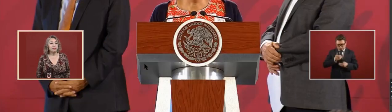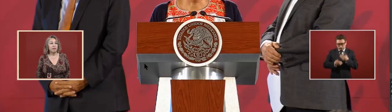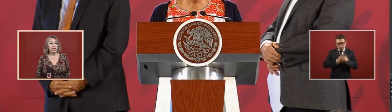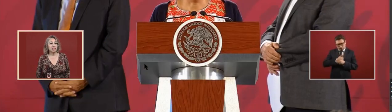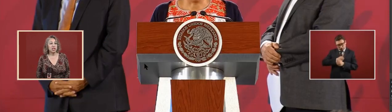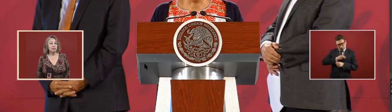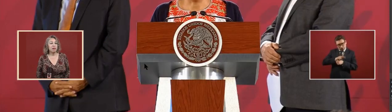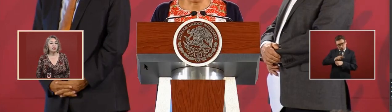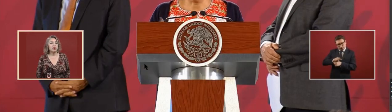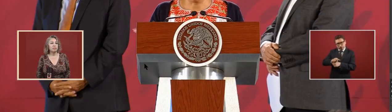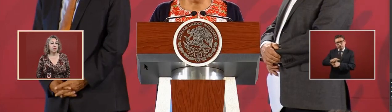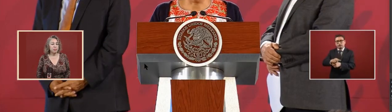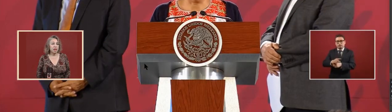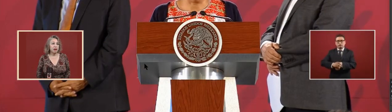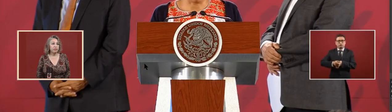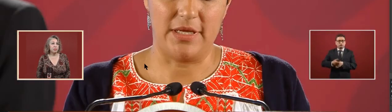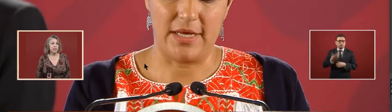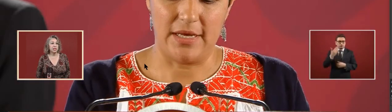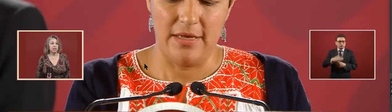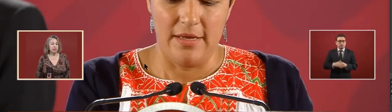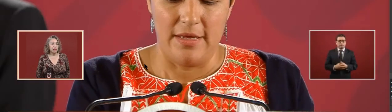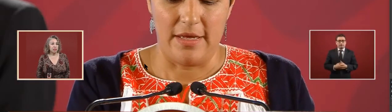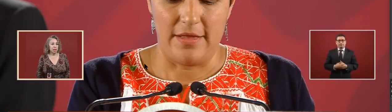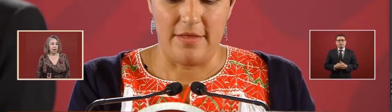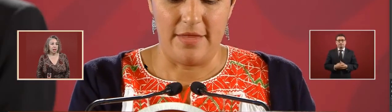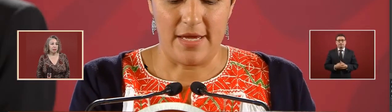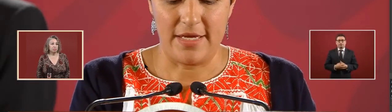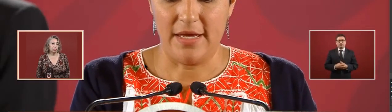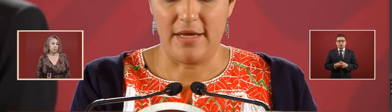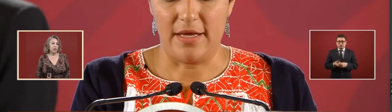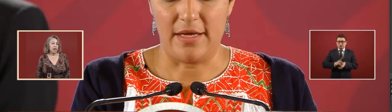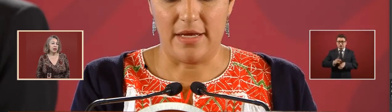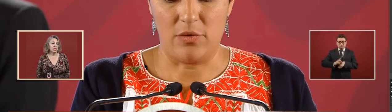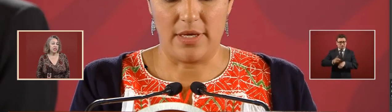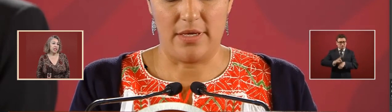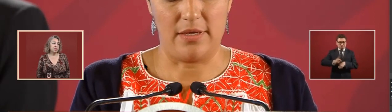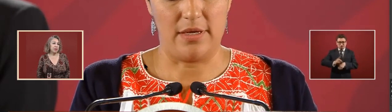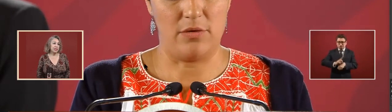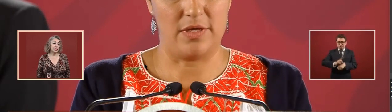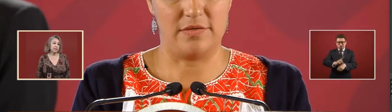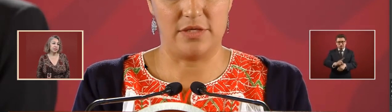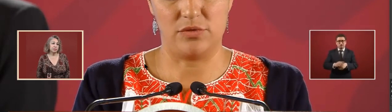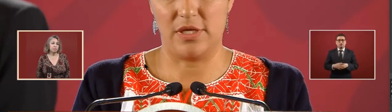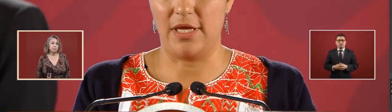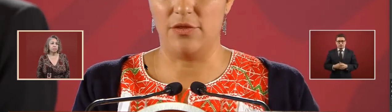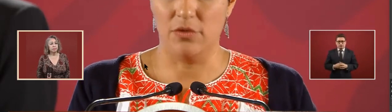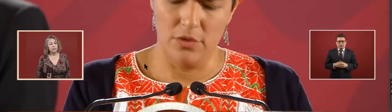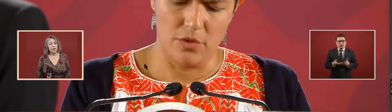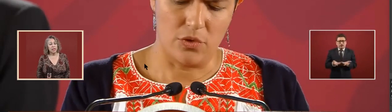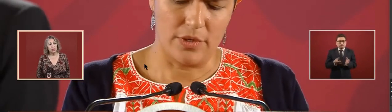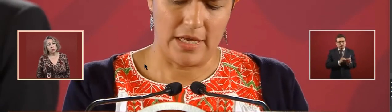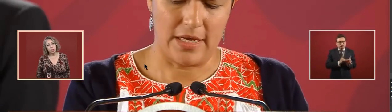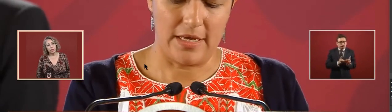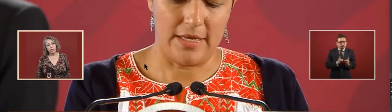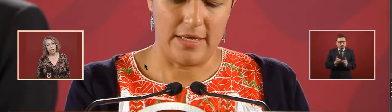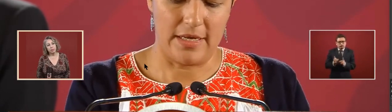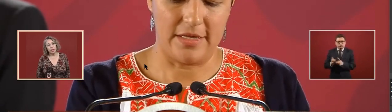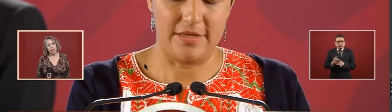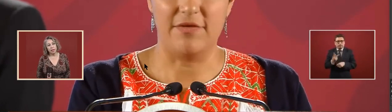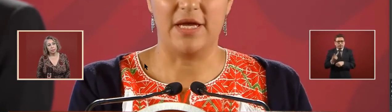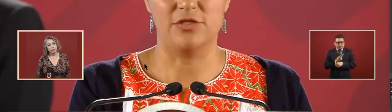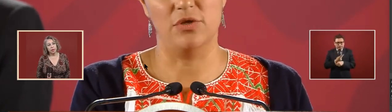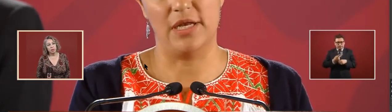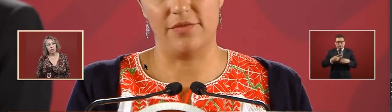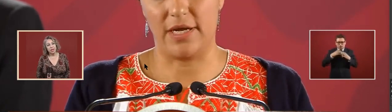that they've actually followed up from the government. On a daily basis as to what's